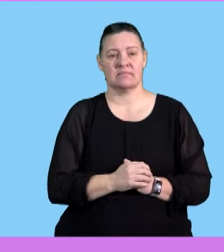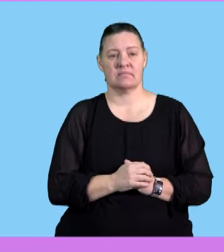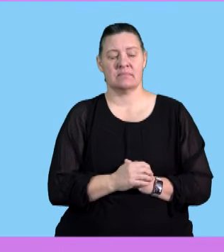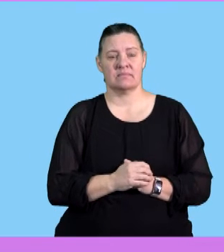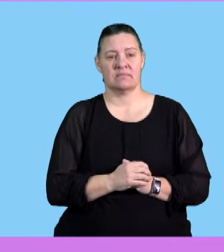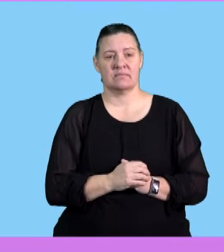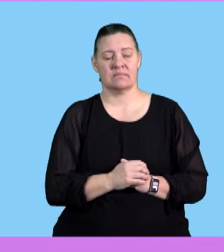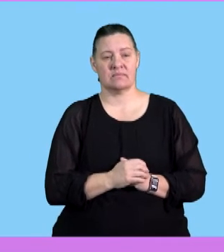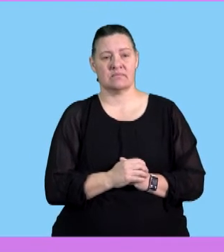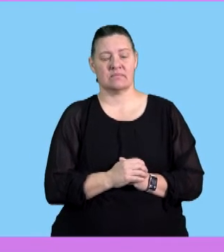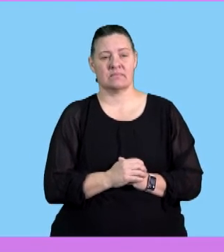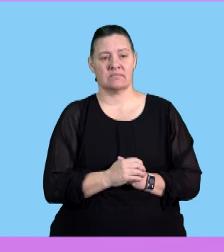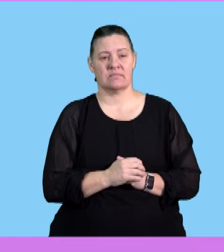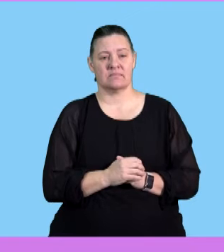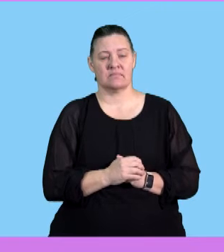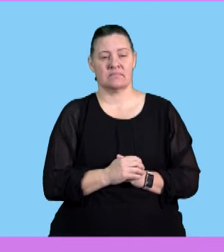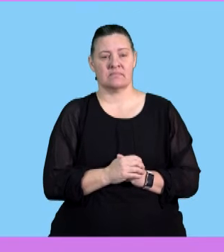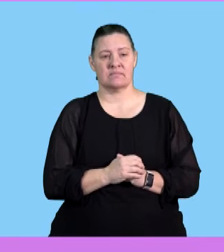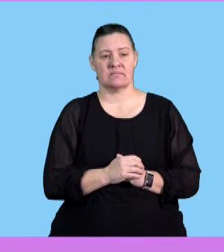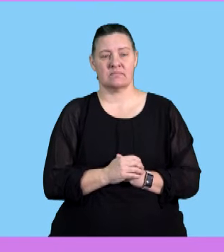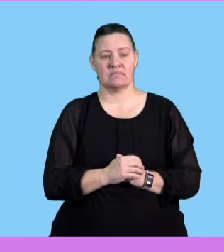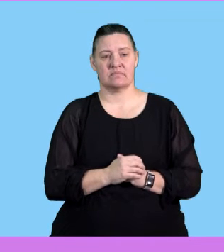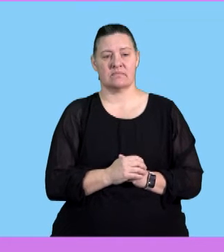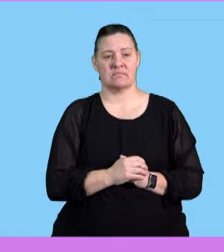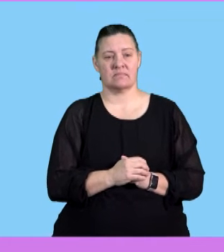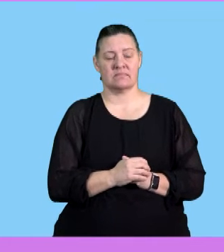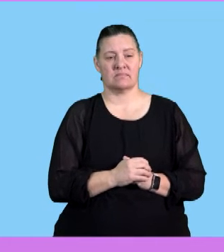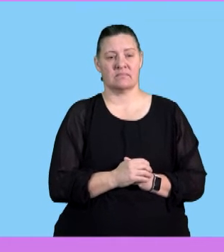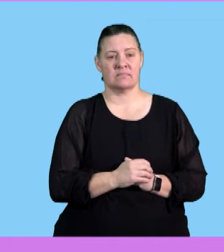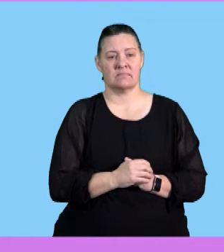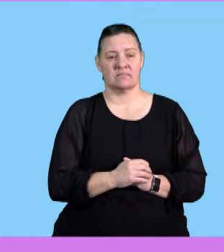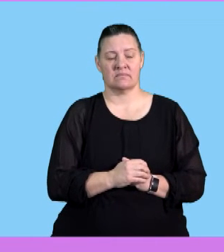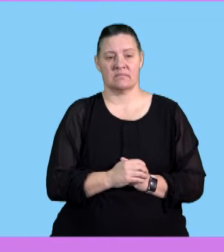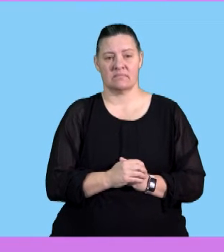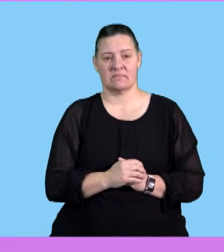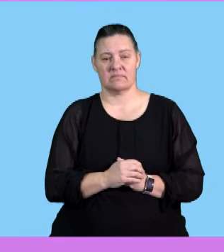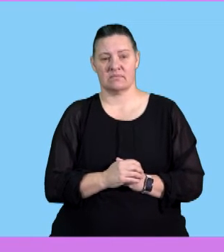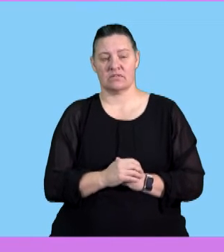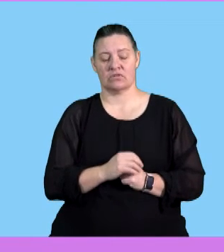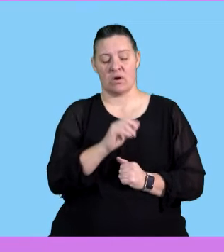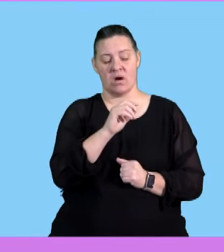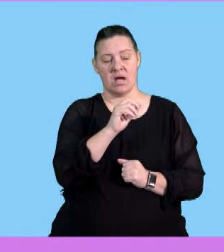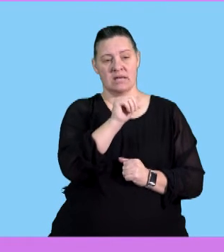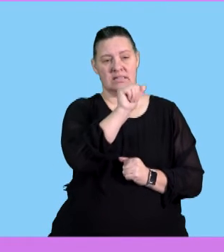our multiplication sign. So we are calculating the 6.7% of